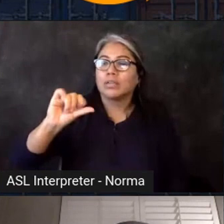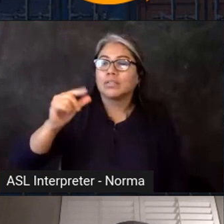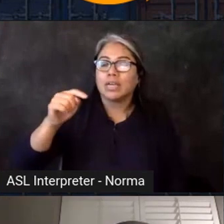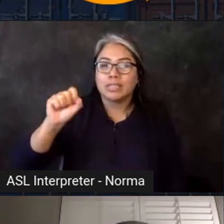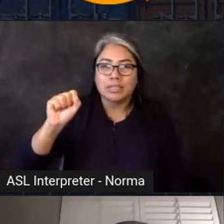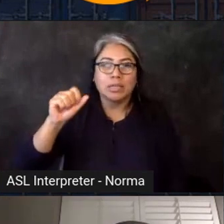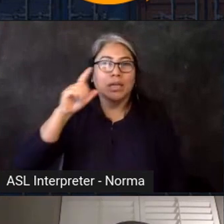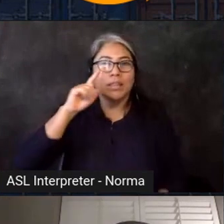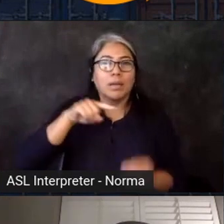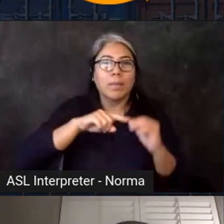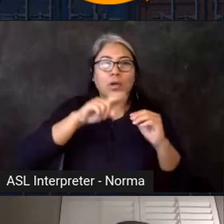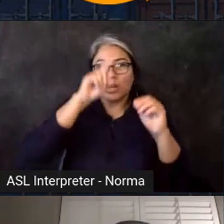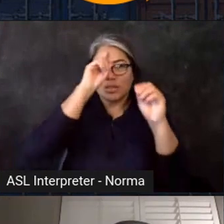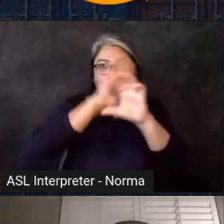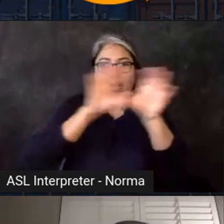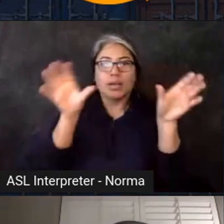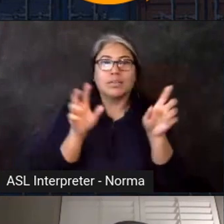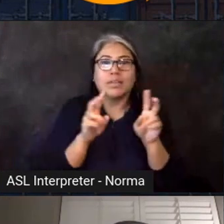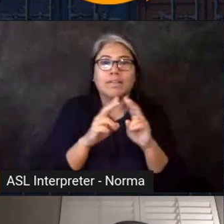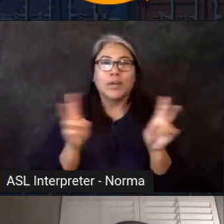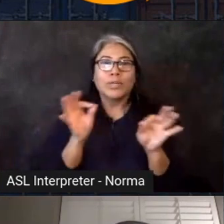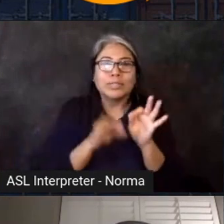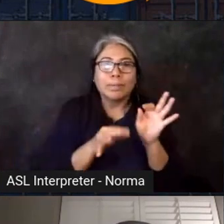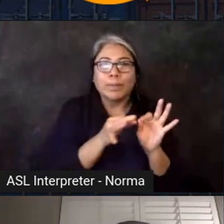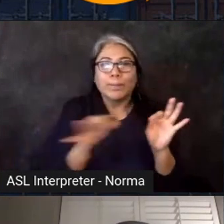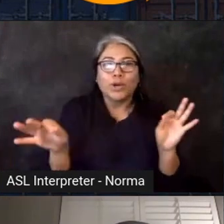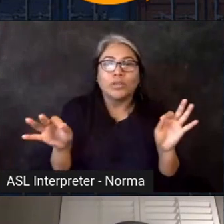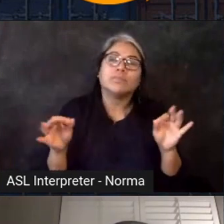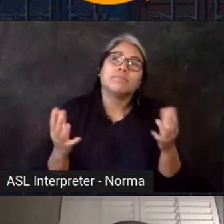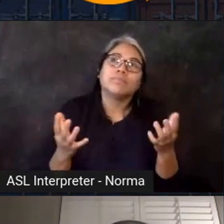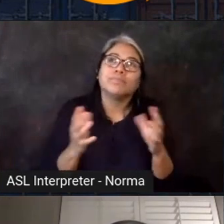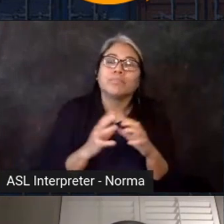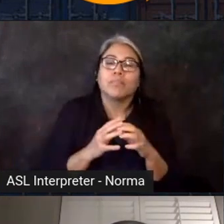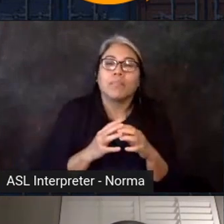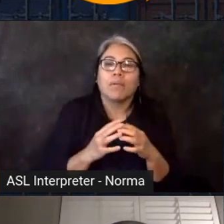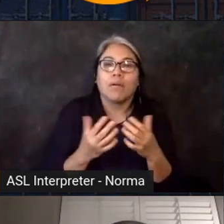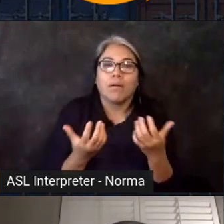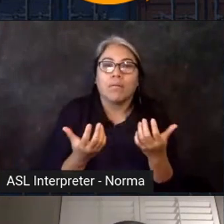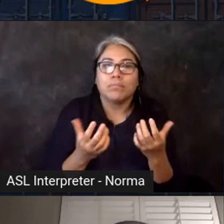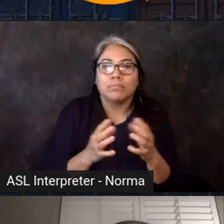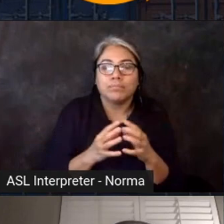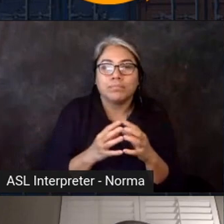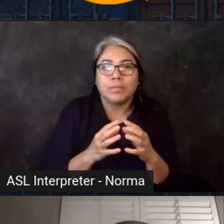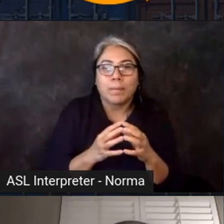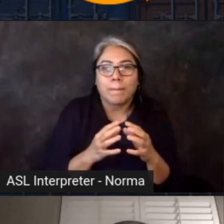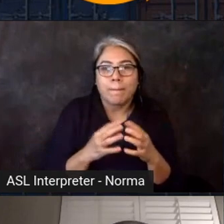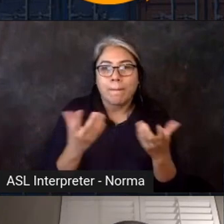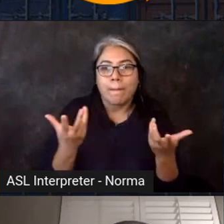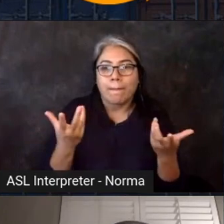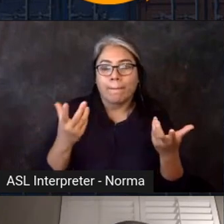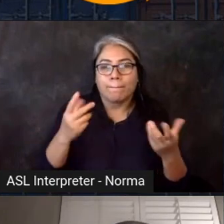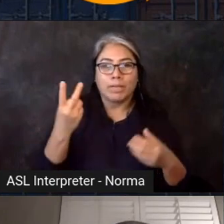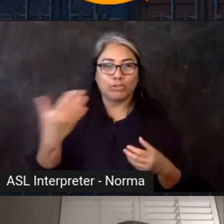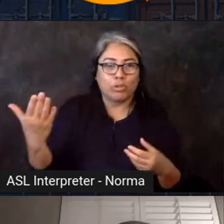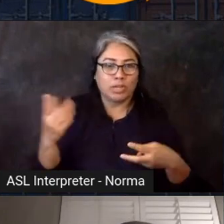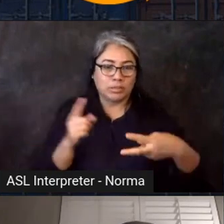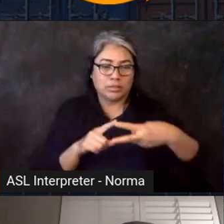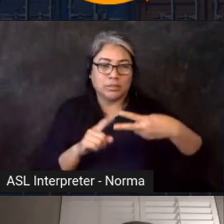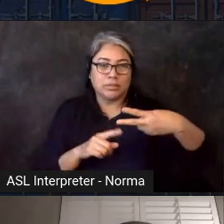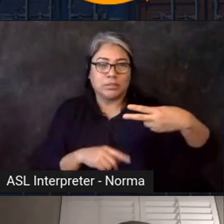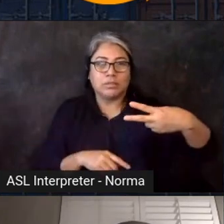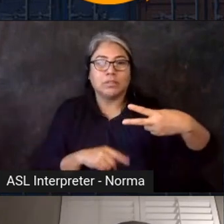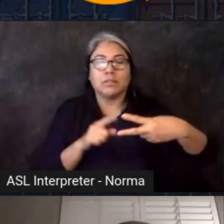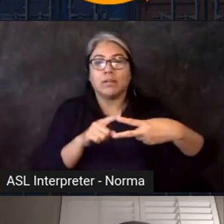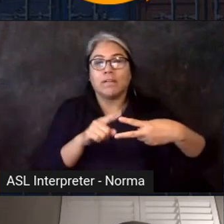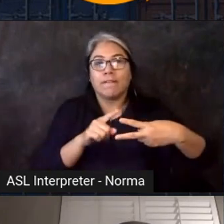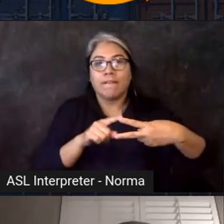telemetry from your container workloads into CloudWatch. So we'll give you easier ways to do that, either through a container